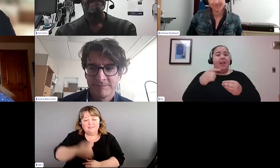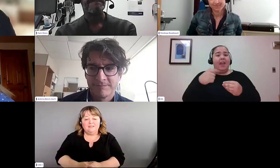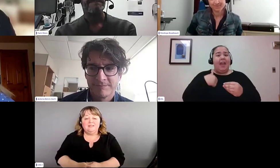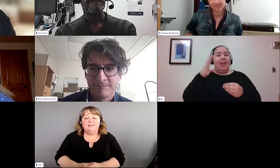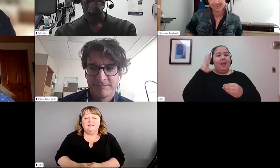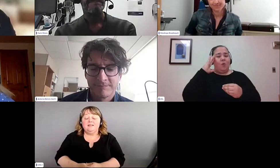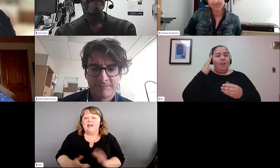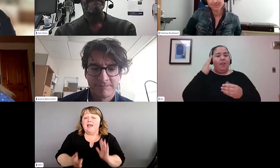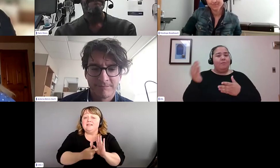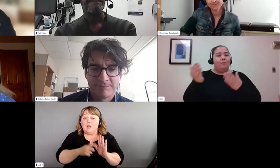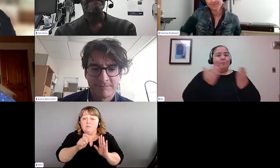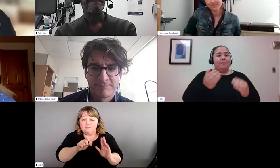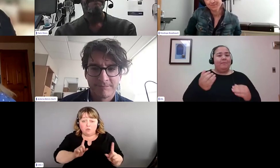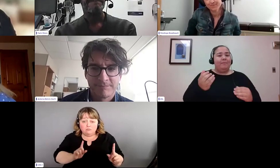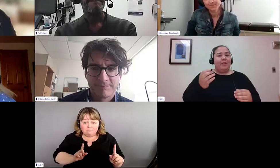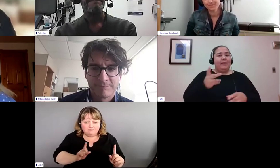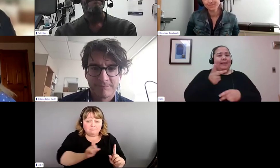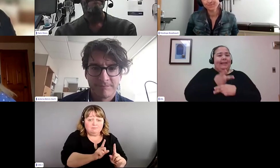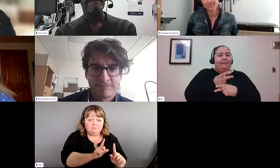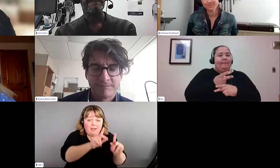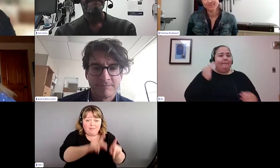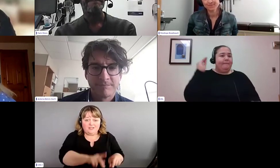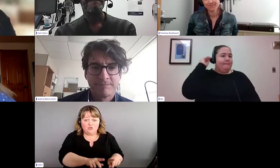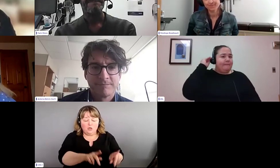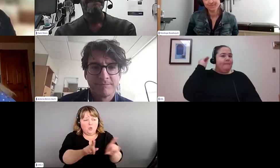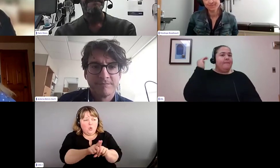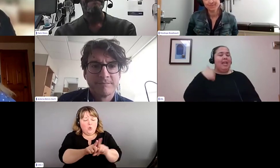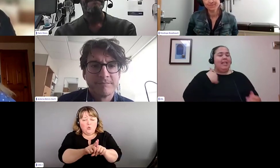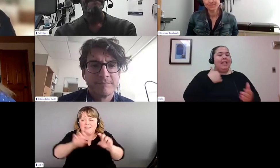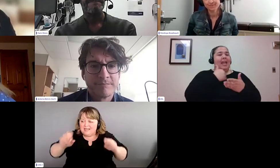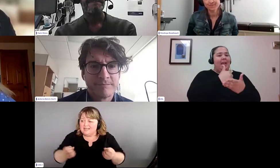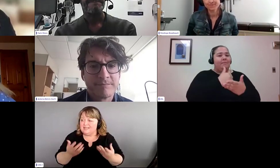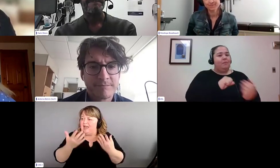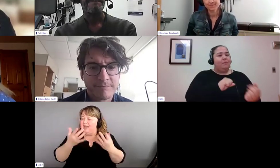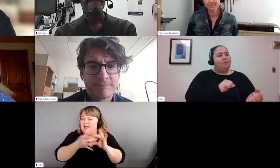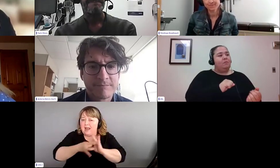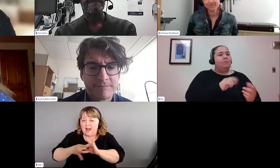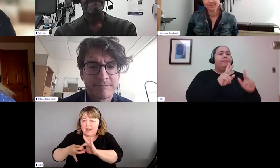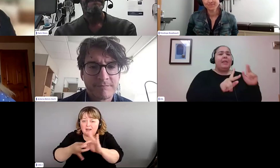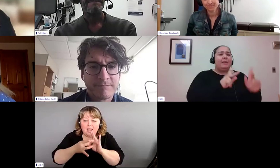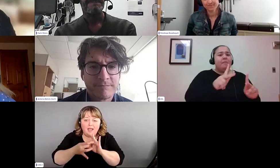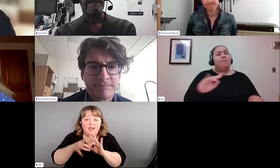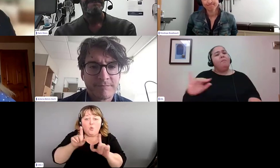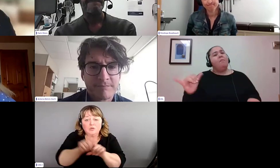back with me, amongst others, to go towards people, but also to